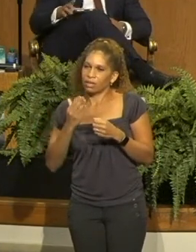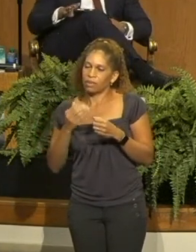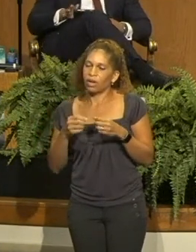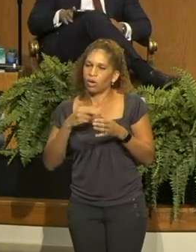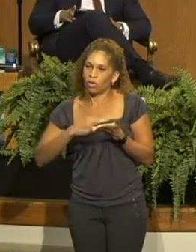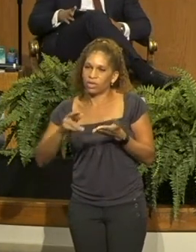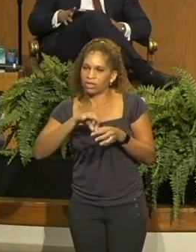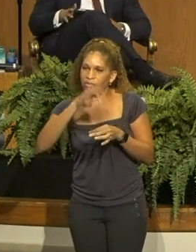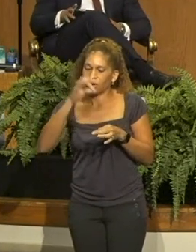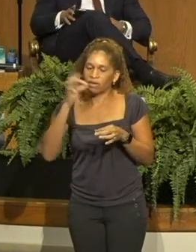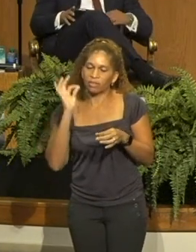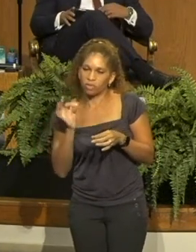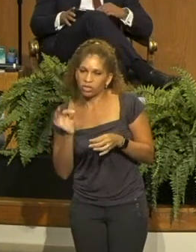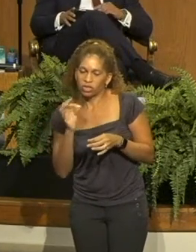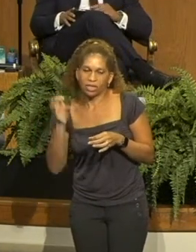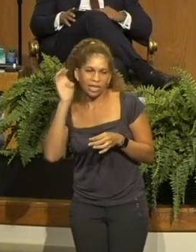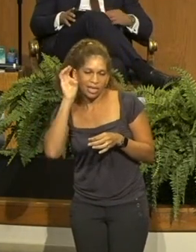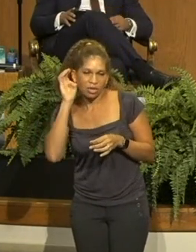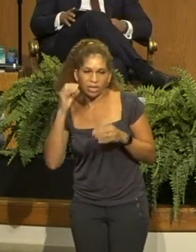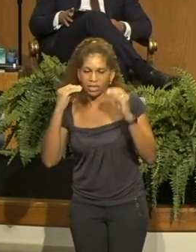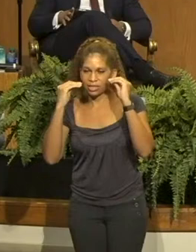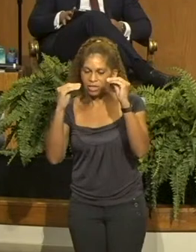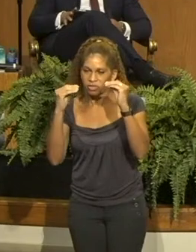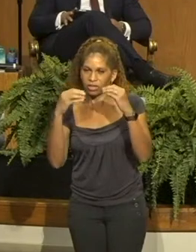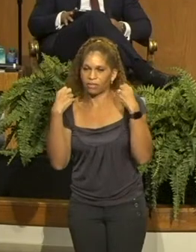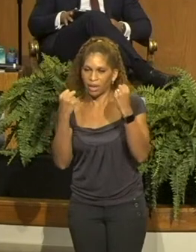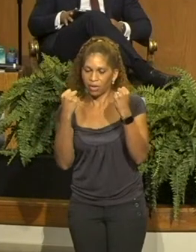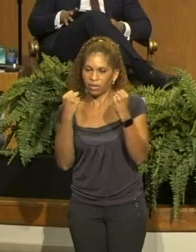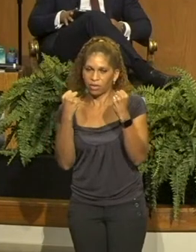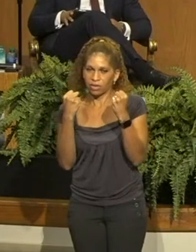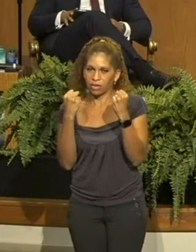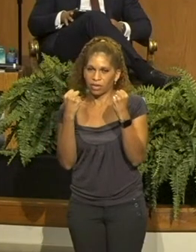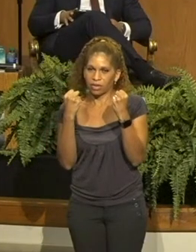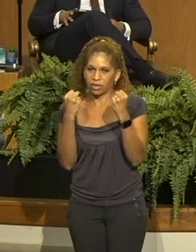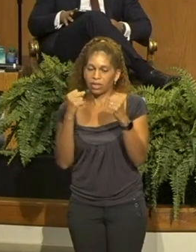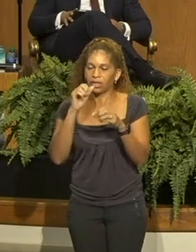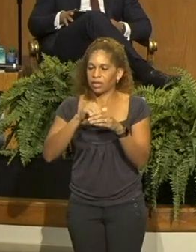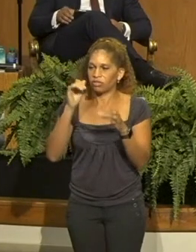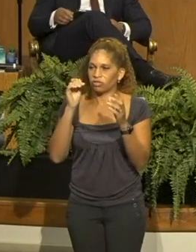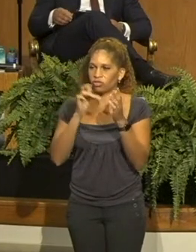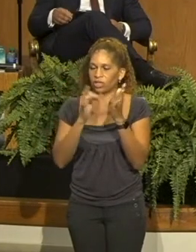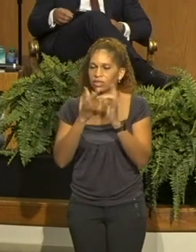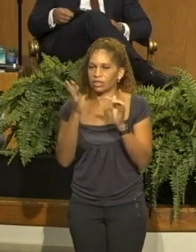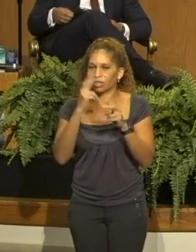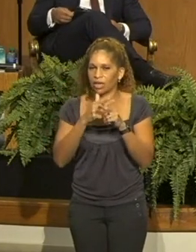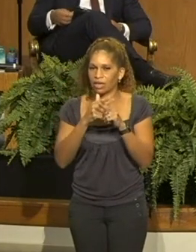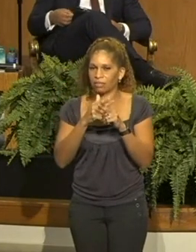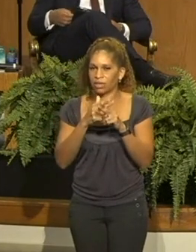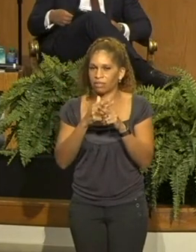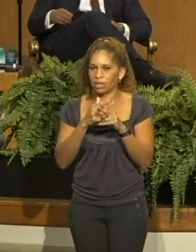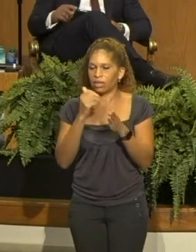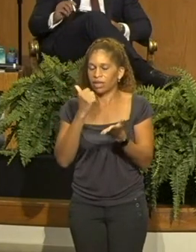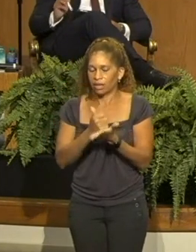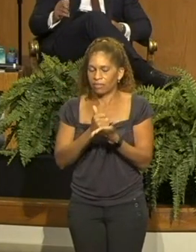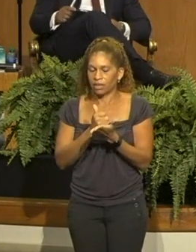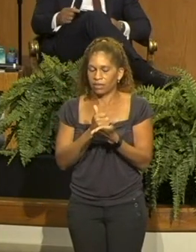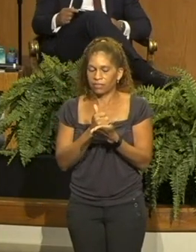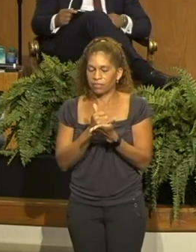preaching, hearing, and teaching power. In Jesus' name,